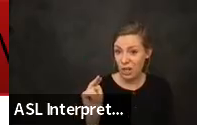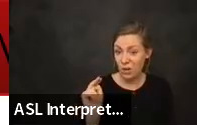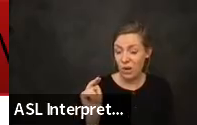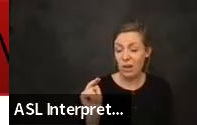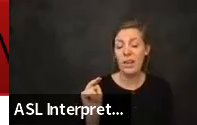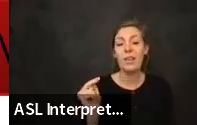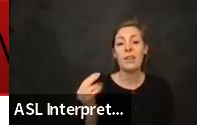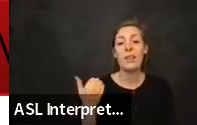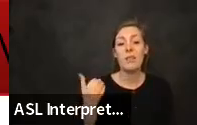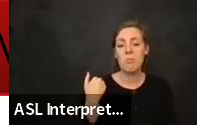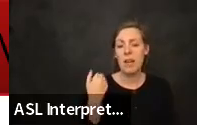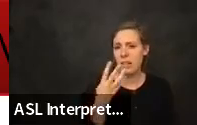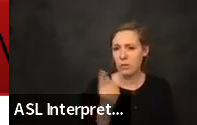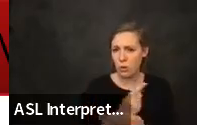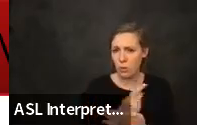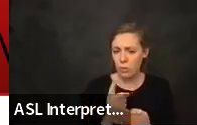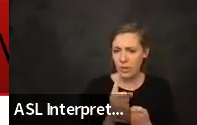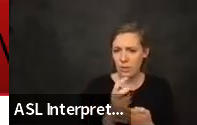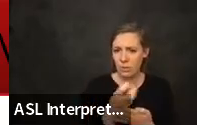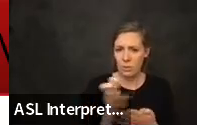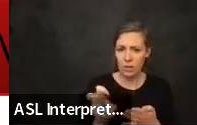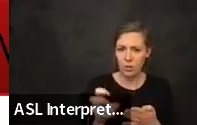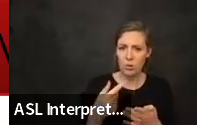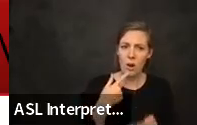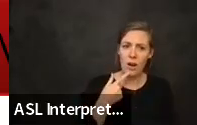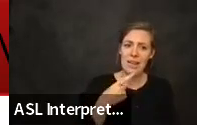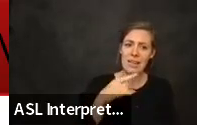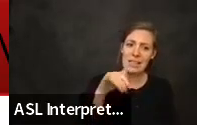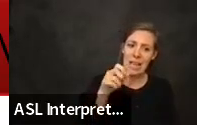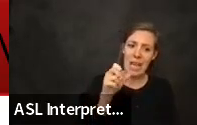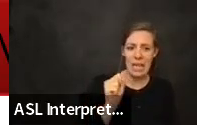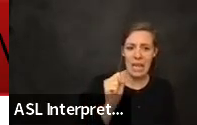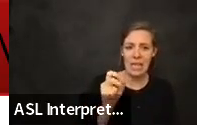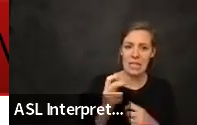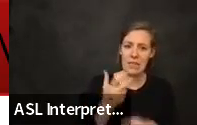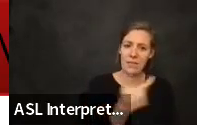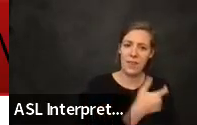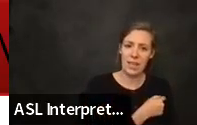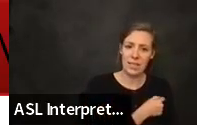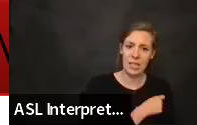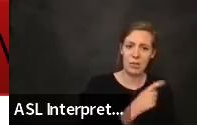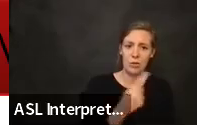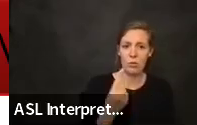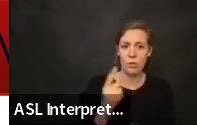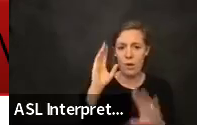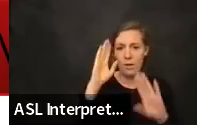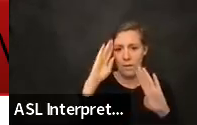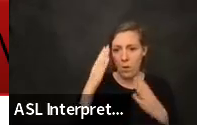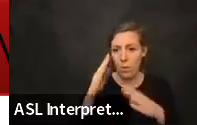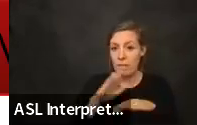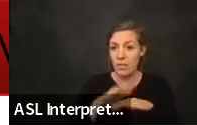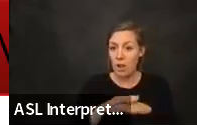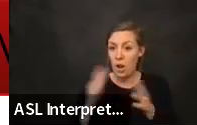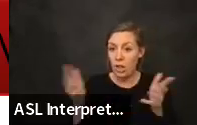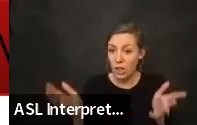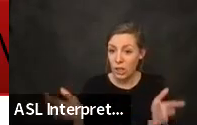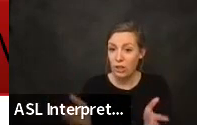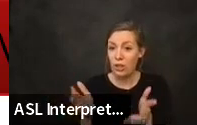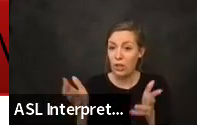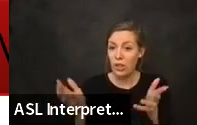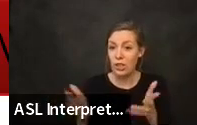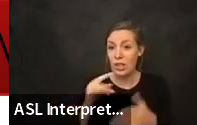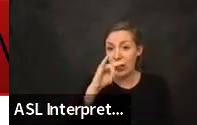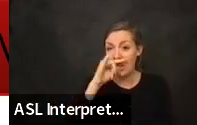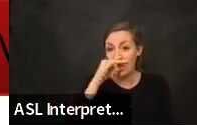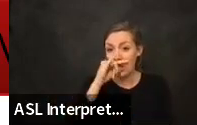we've transitioned from our Say Yes vaccine marketing campaign to one focused on encouraging pediatric